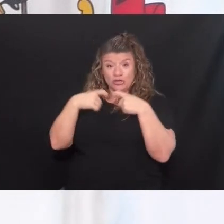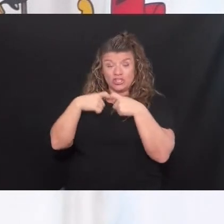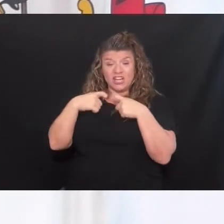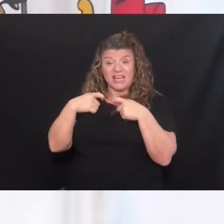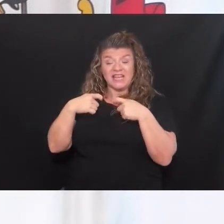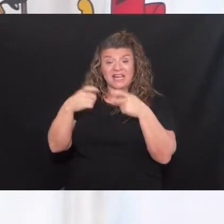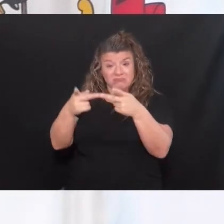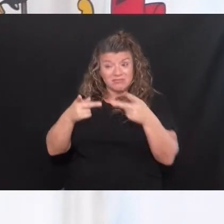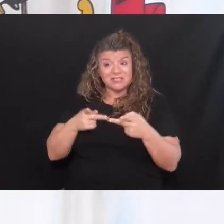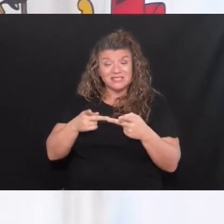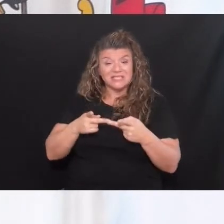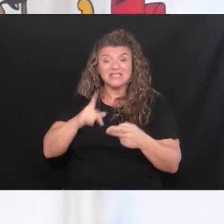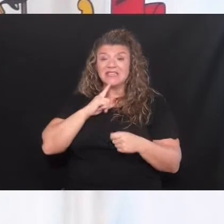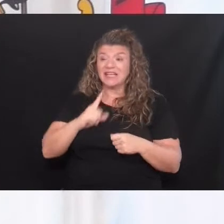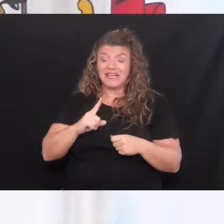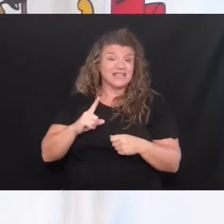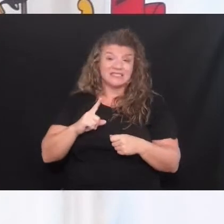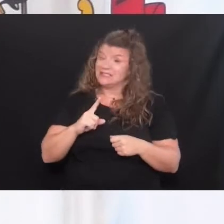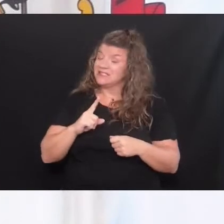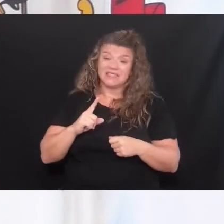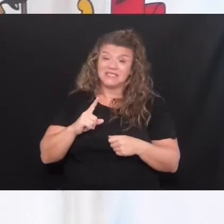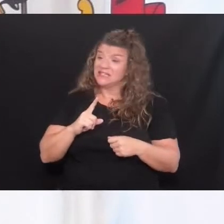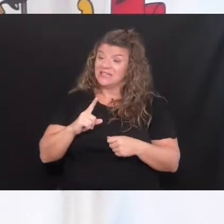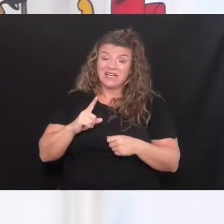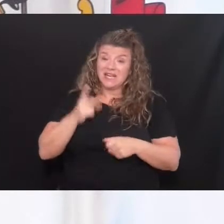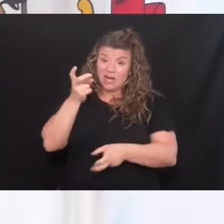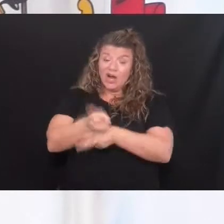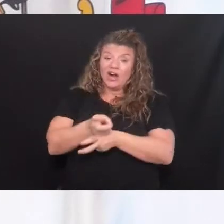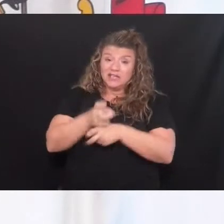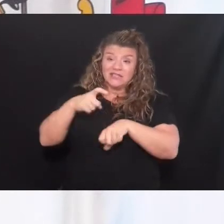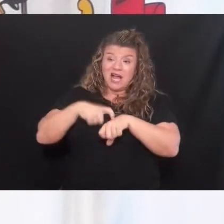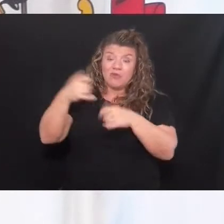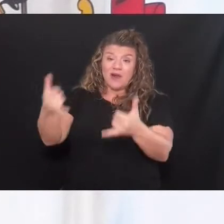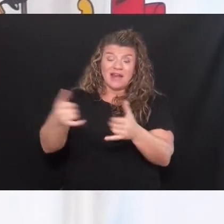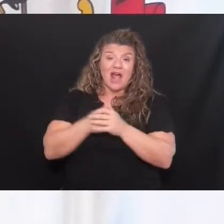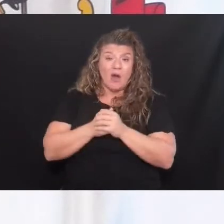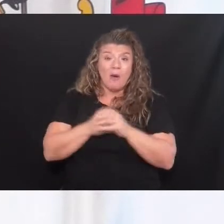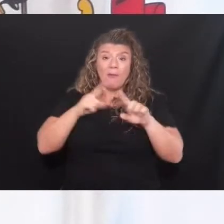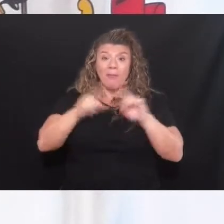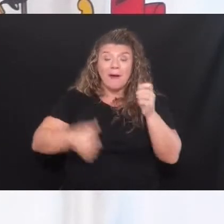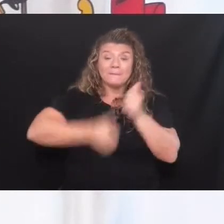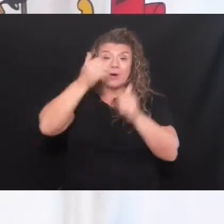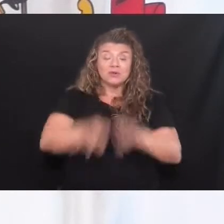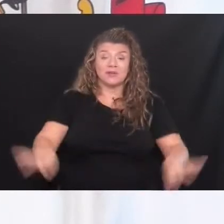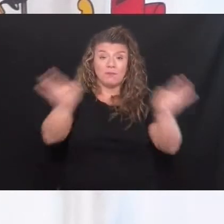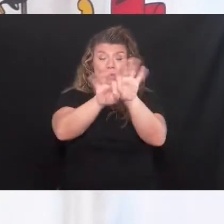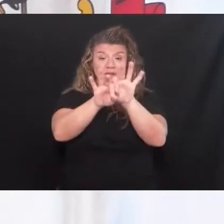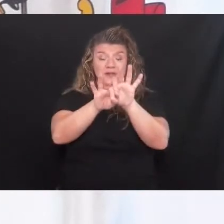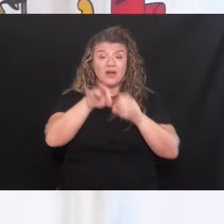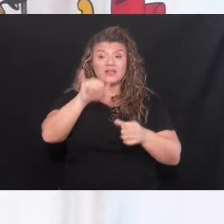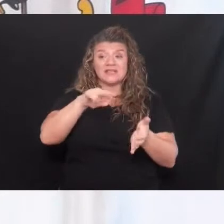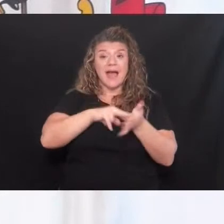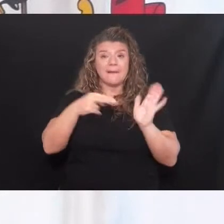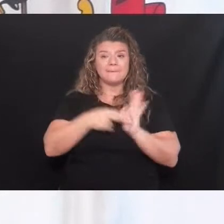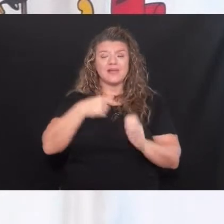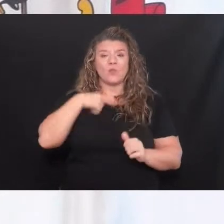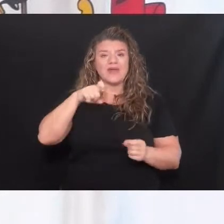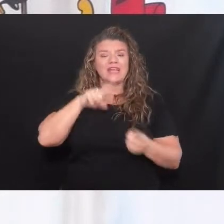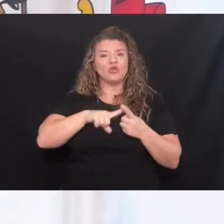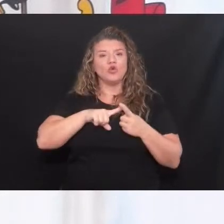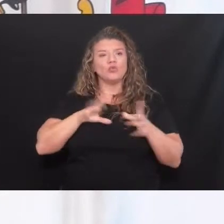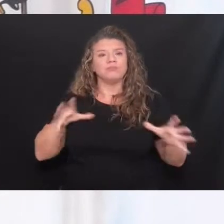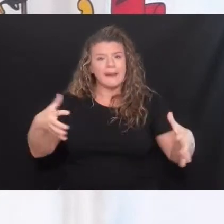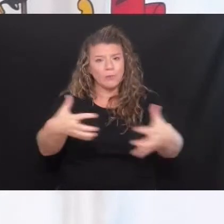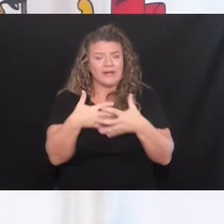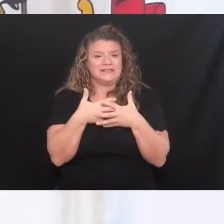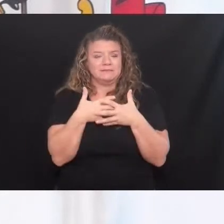under attack. Now, I've said this and I've said it over and over. We want to embrace all the renewables, do we not?